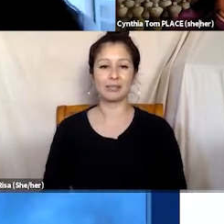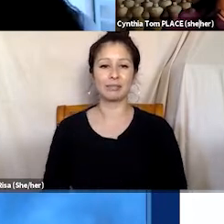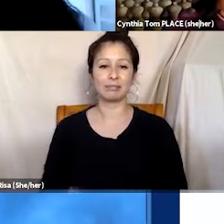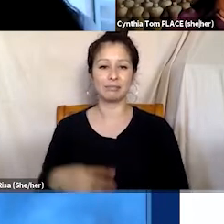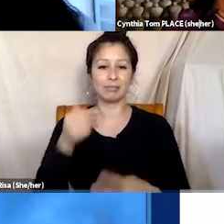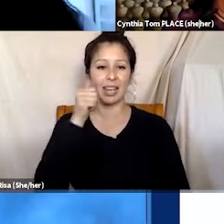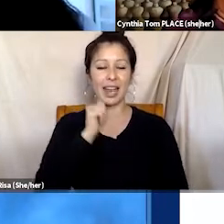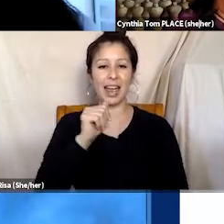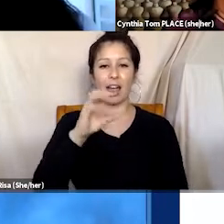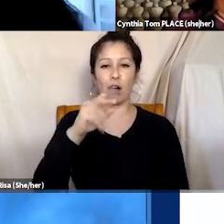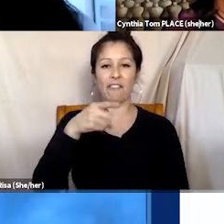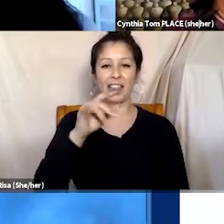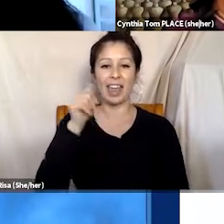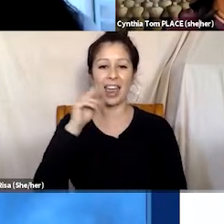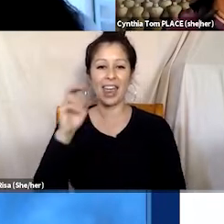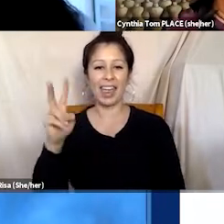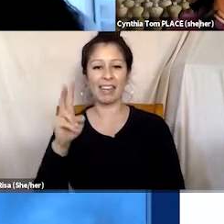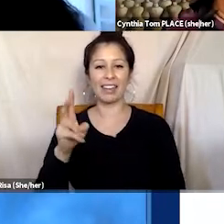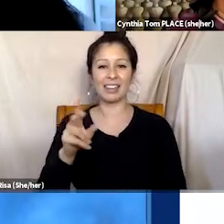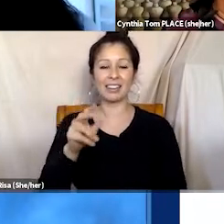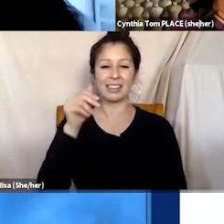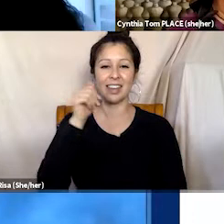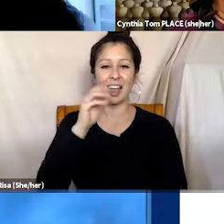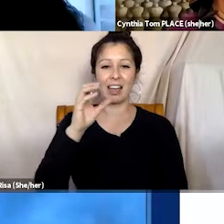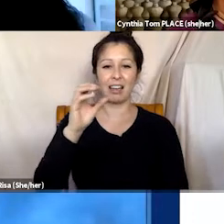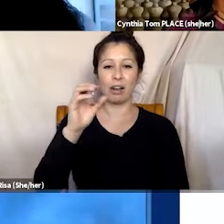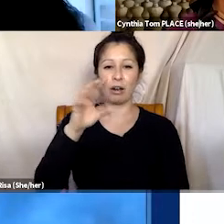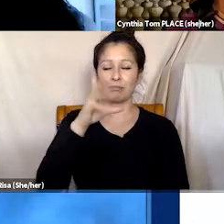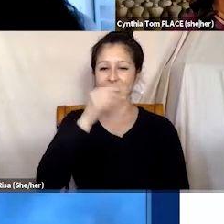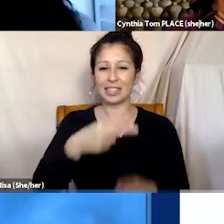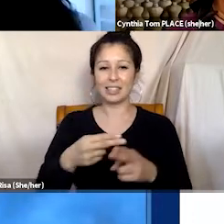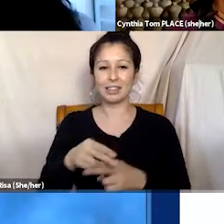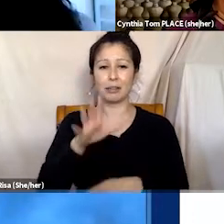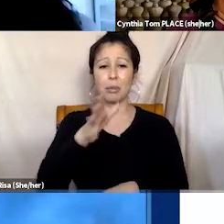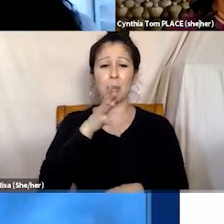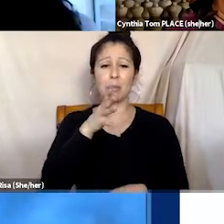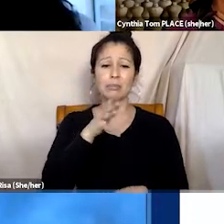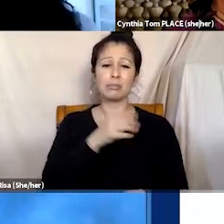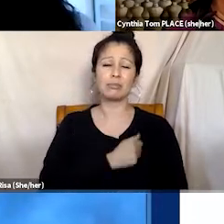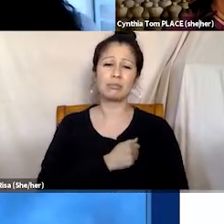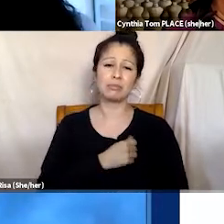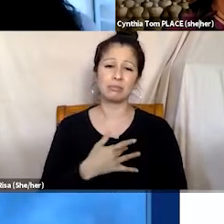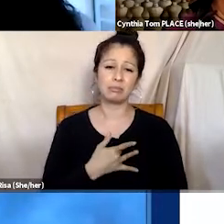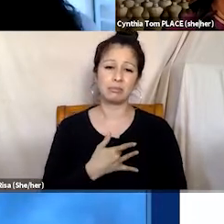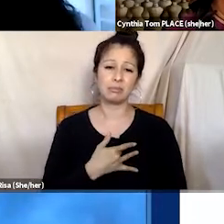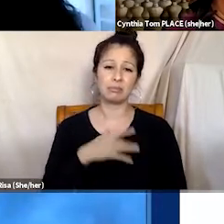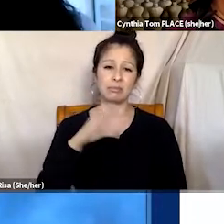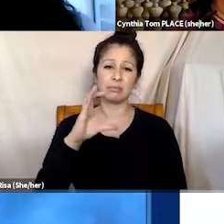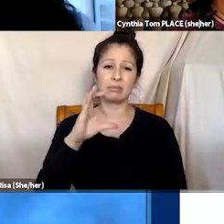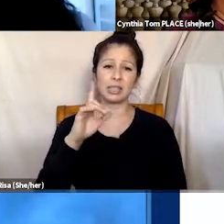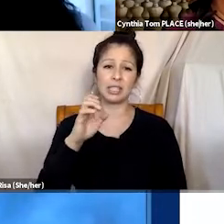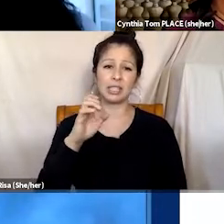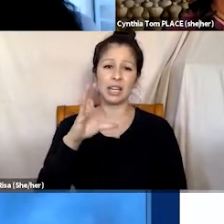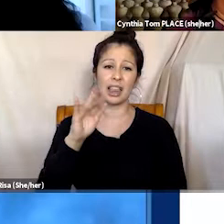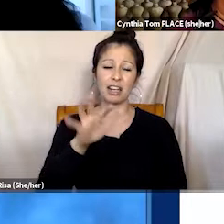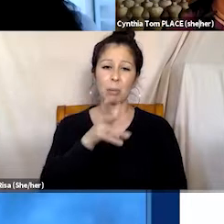Aunt Ophelia, Aunt Ev, Nana Vera, your mom, Cleta, her mother.